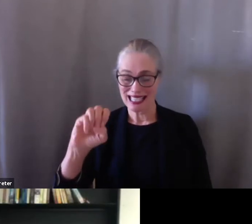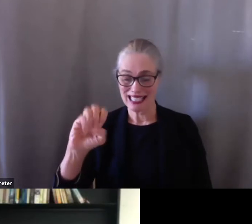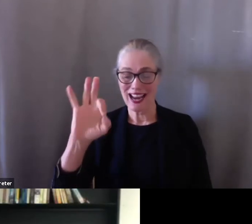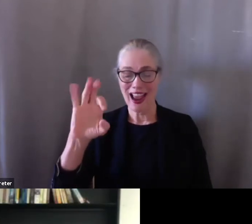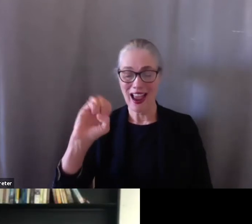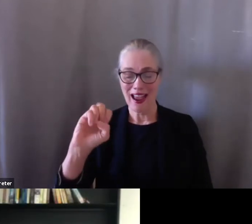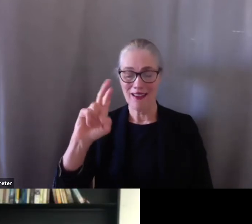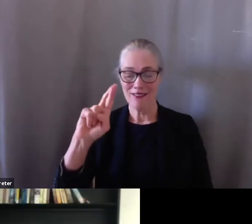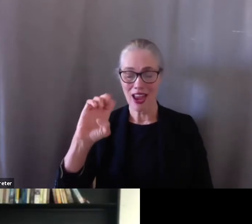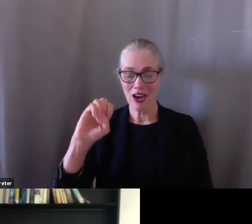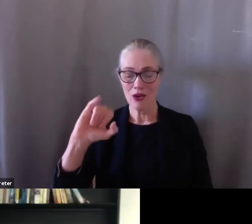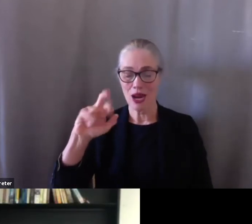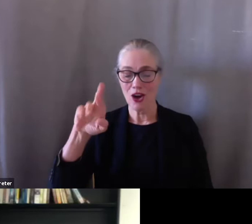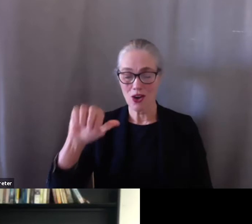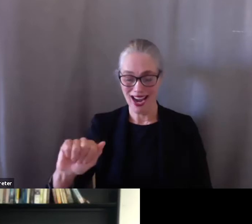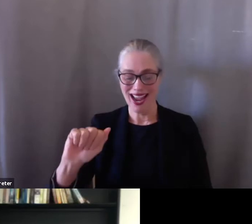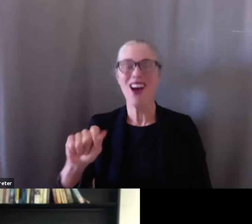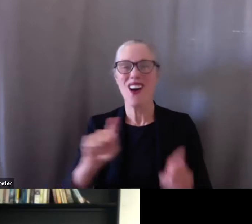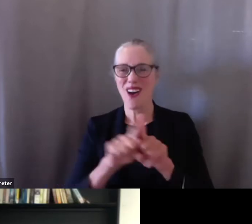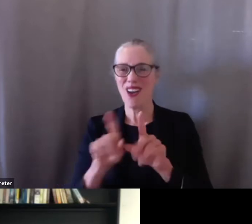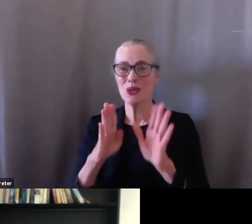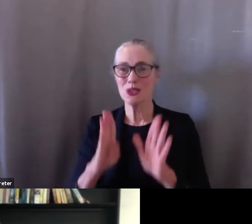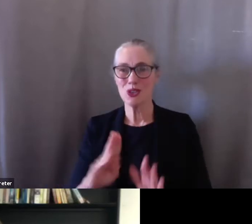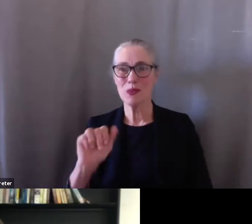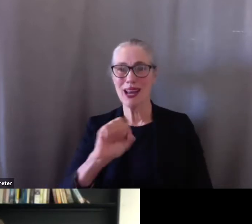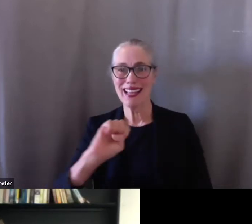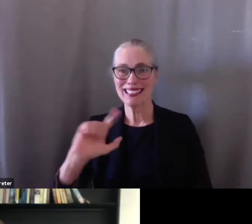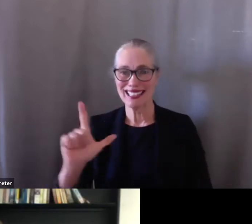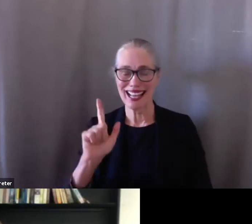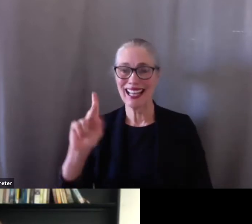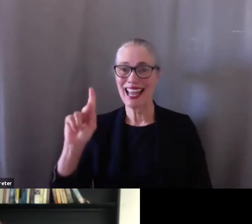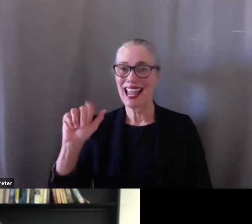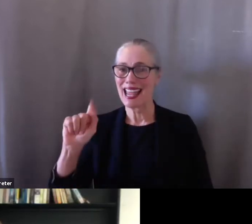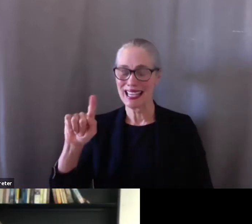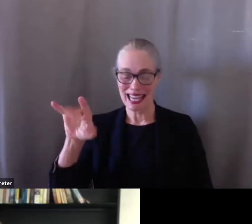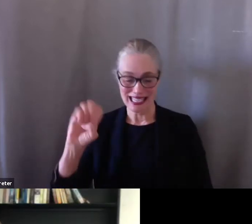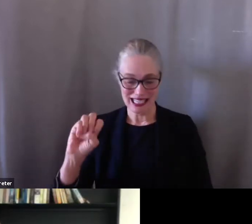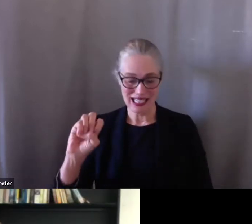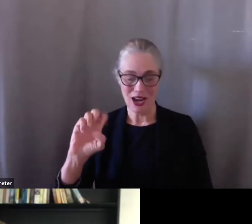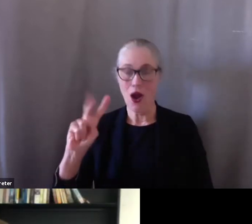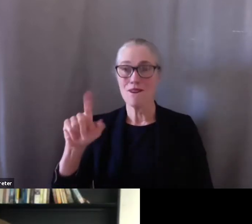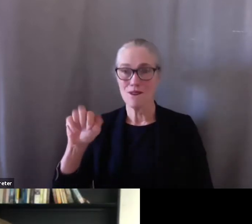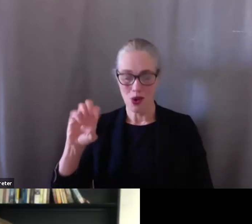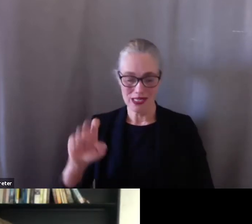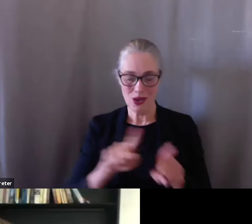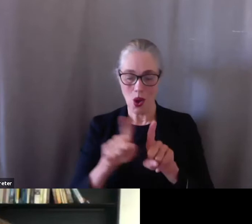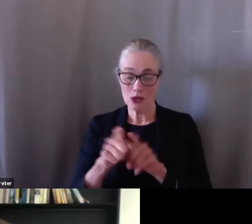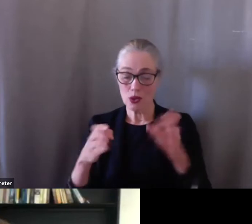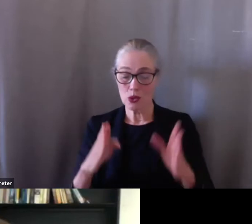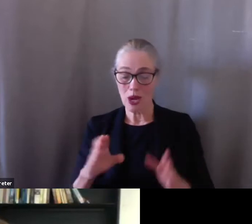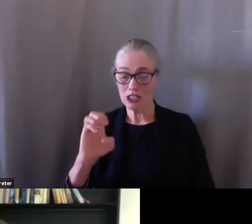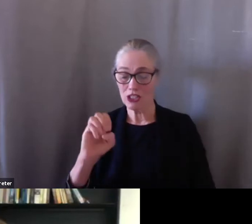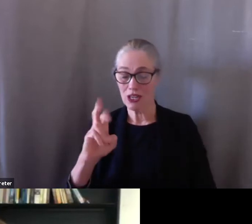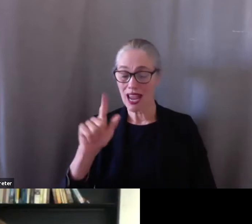Schaefer, all of whom have done their utmost to make today's event run smoothly. We are fortunate